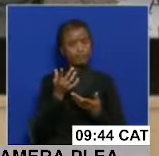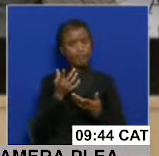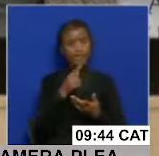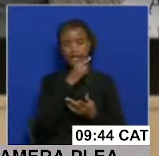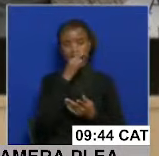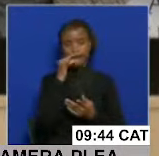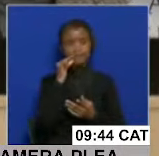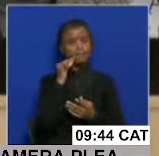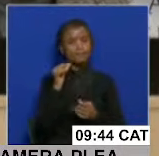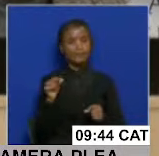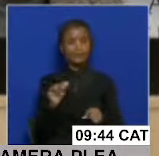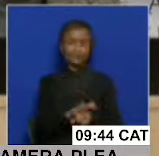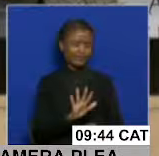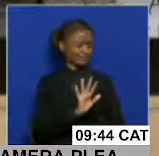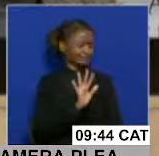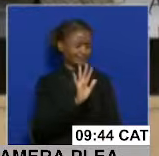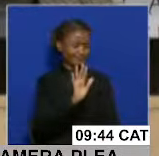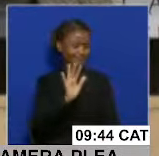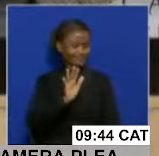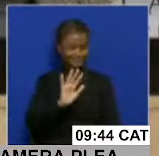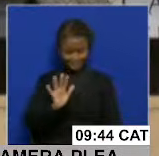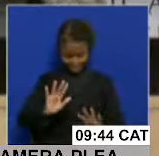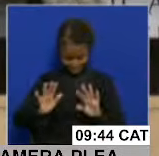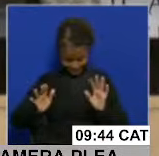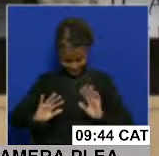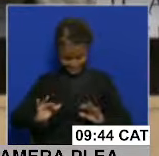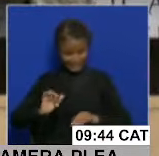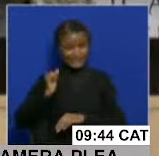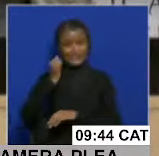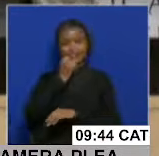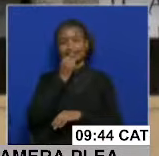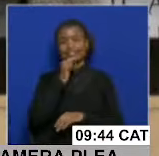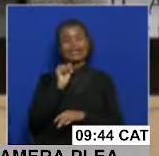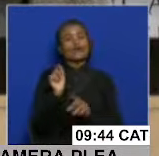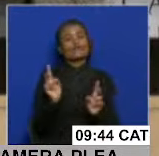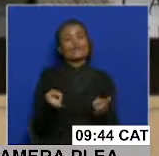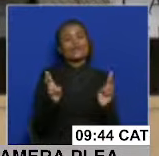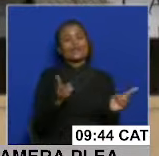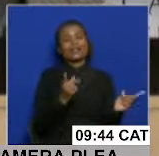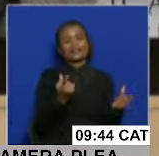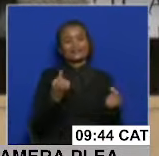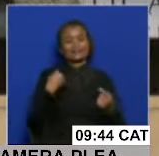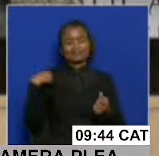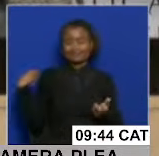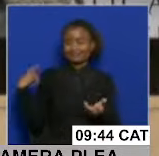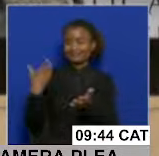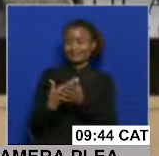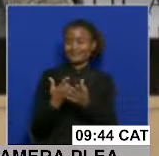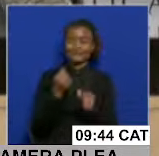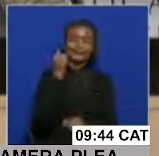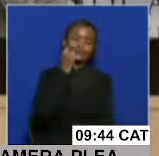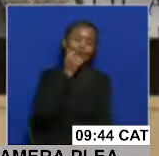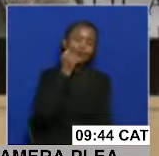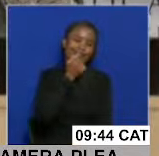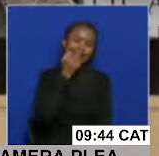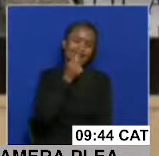gosh. The force of habit, as they say. I'm sorry. I'm sure you were very scared.